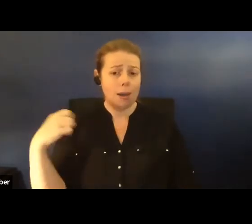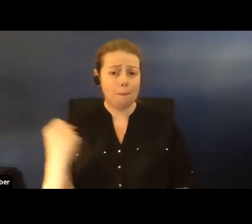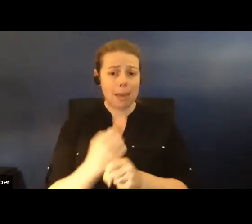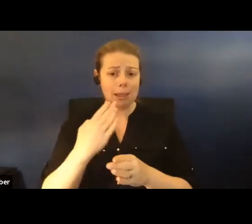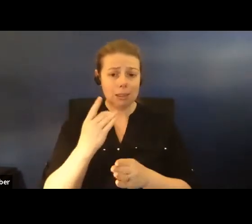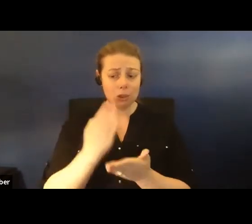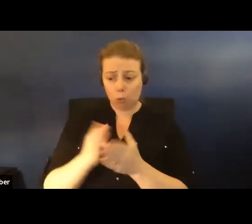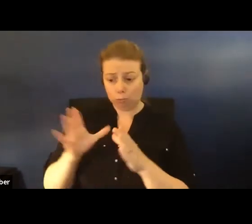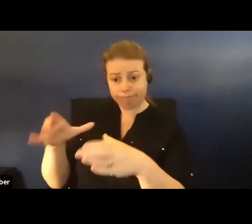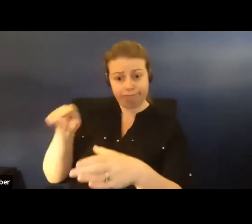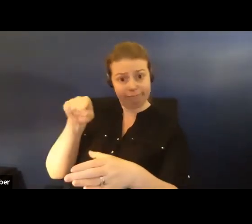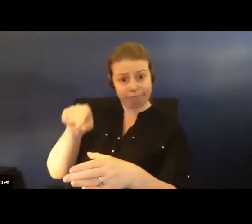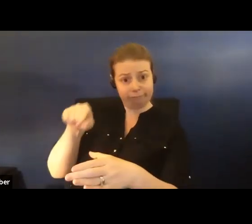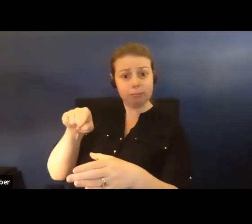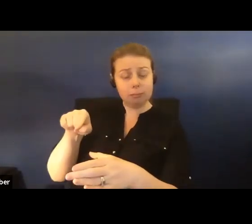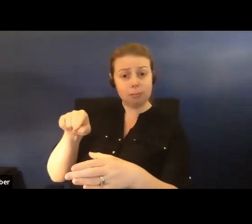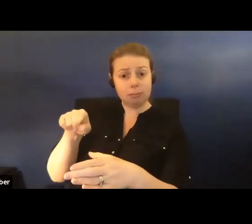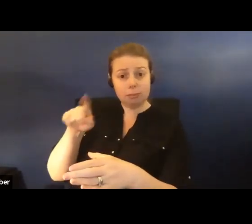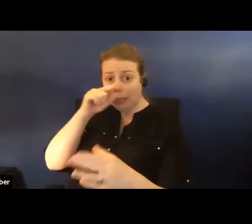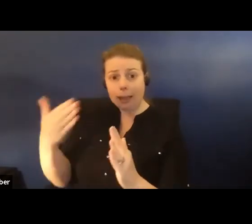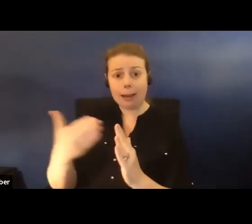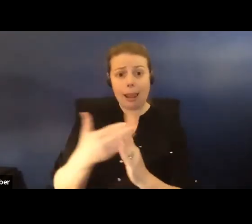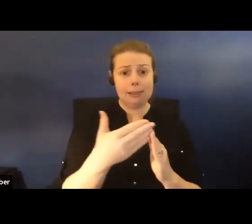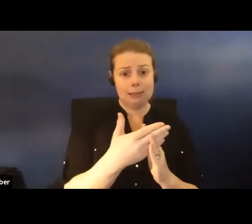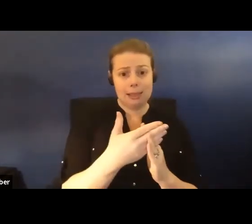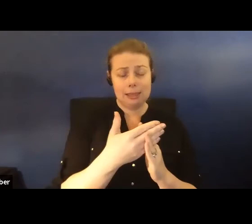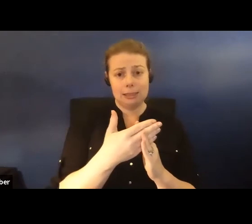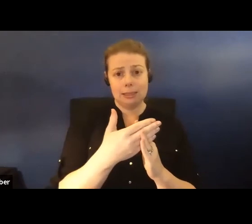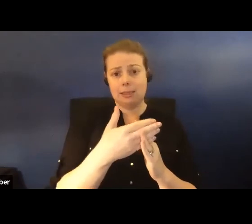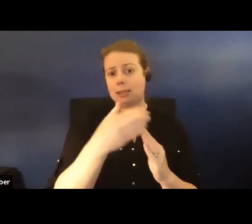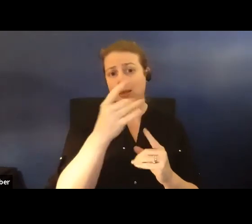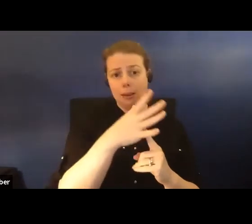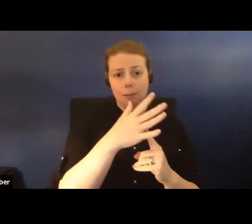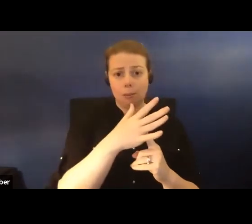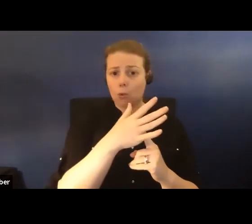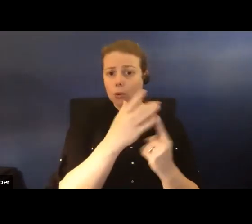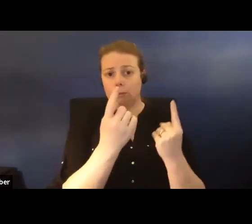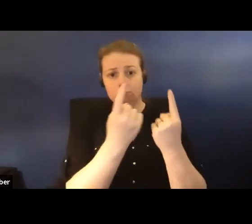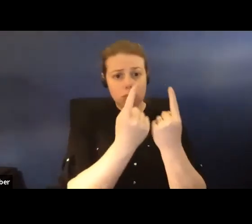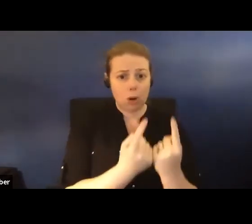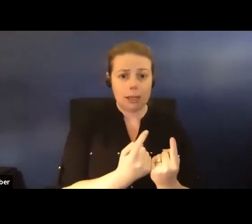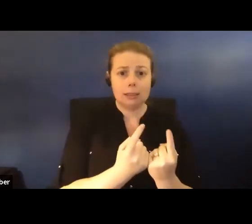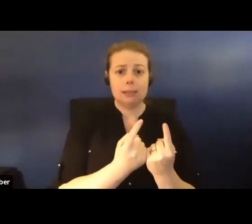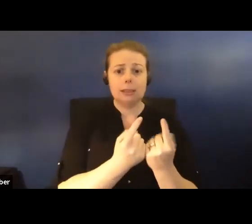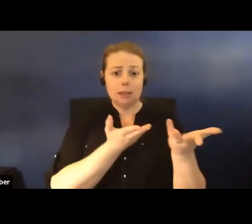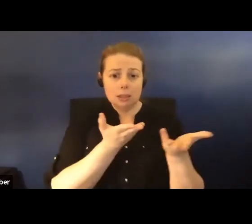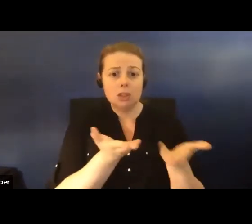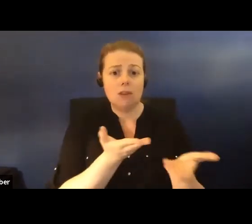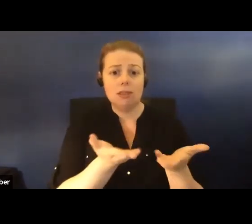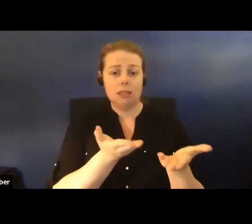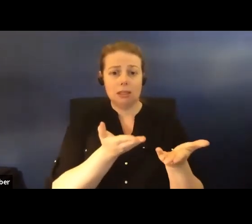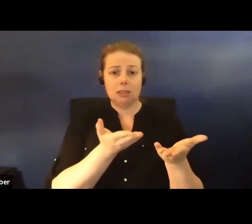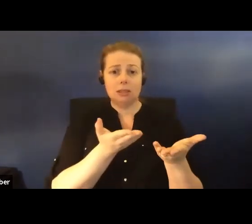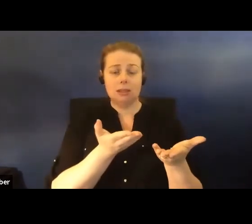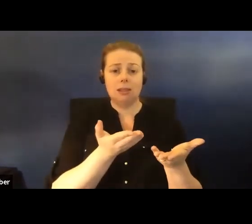disability are able to access those essential goods, services, and facilities. Now, that is